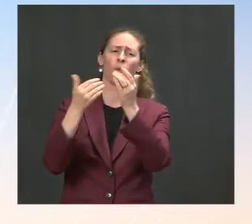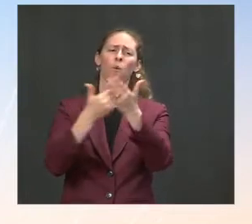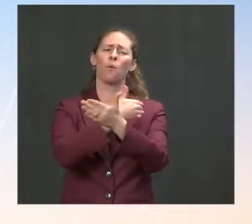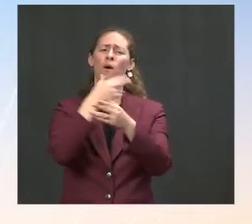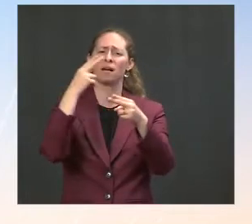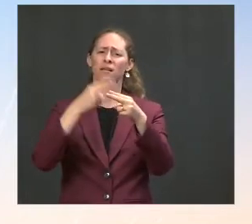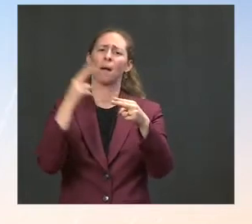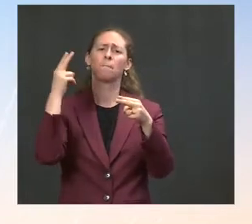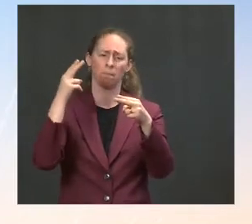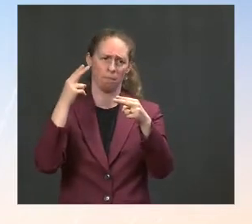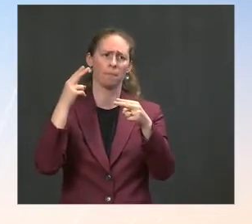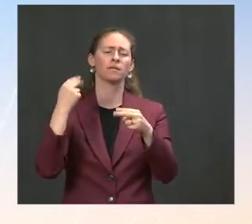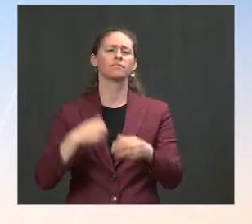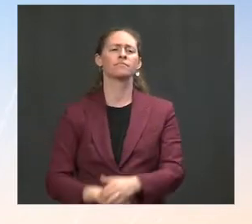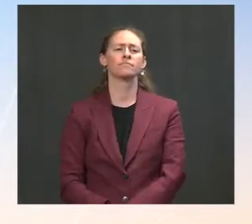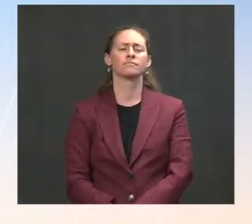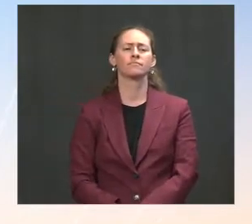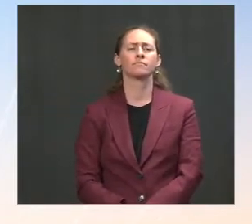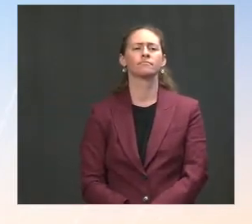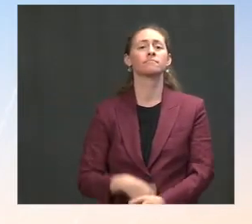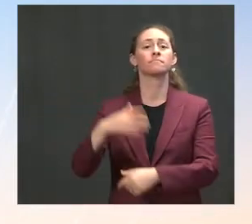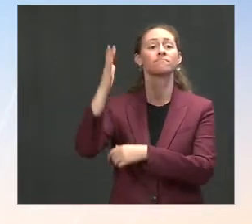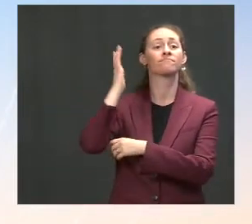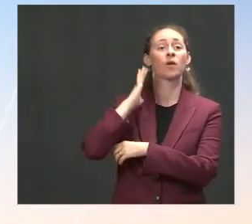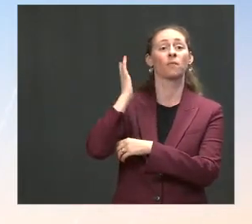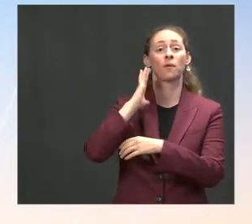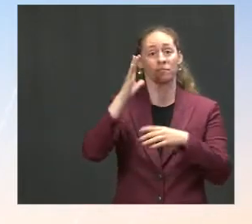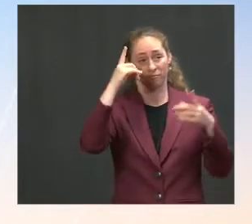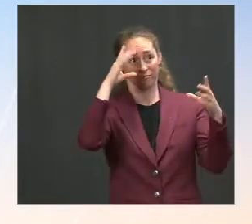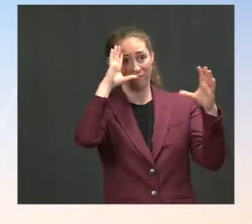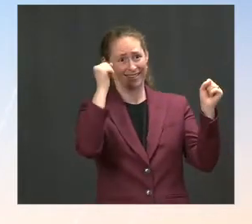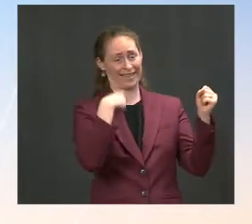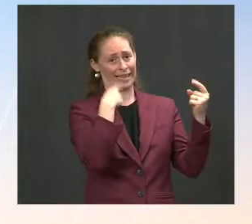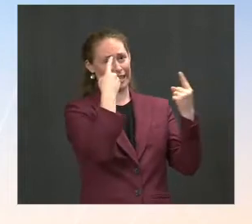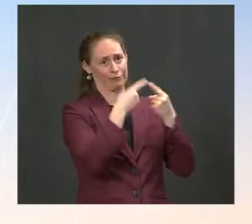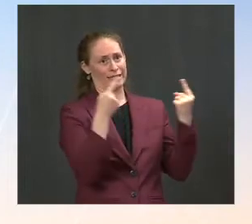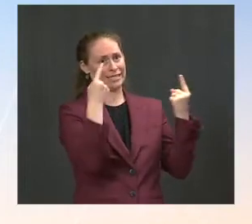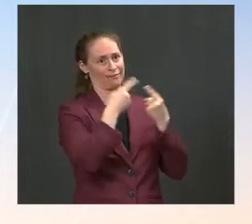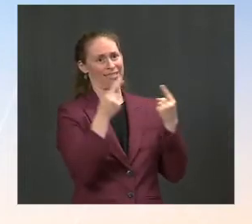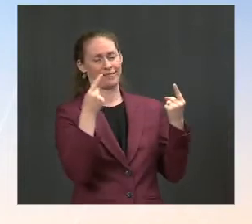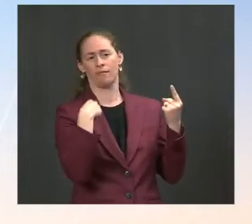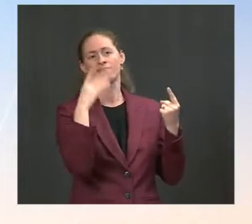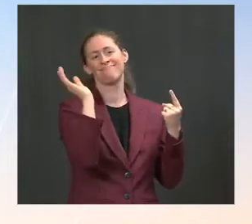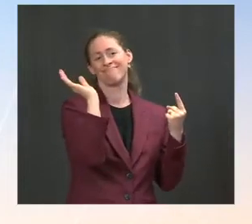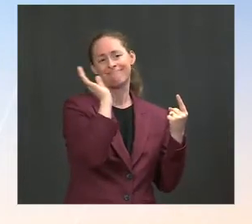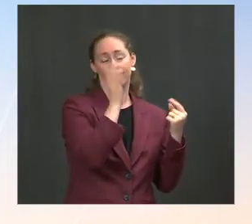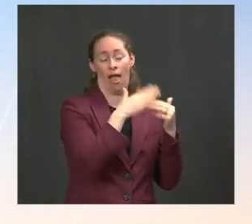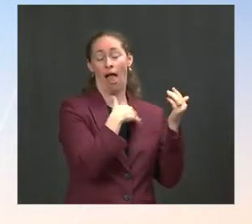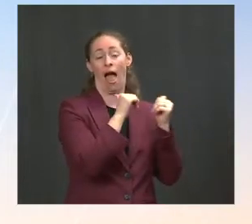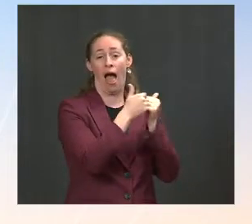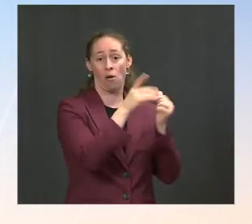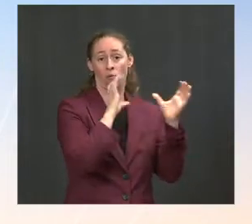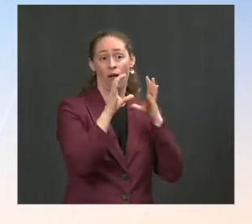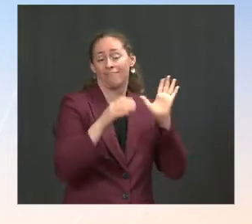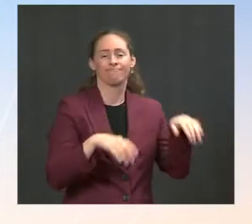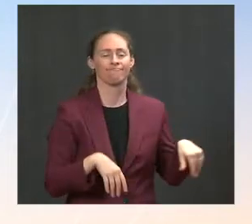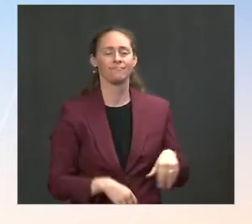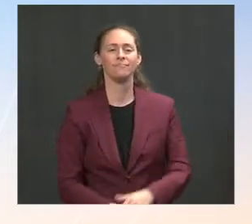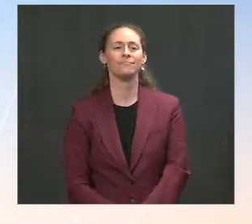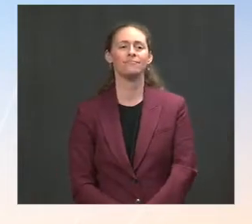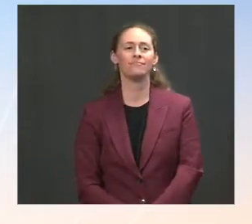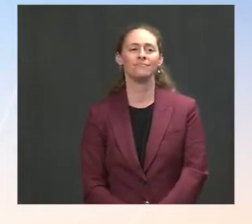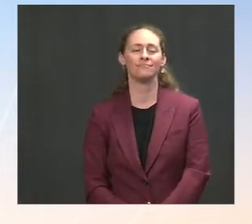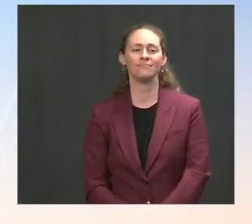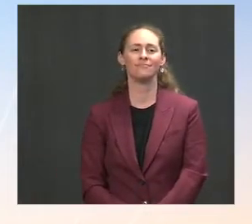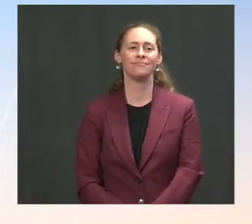the former president, on that front, I would guess. I haven't seen his tweet or however he's communicating these days. Go ahead. Jen, two questions on